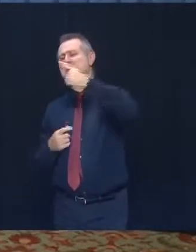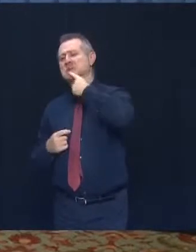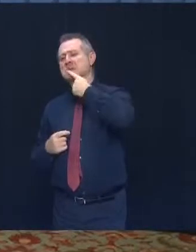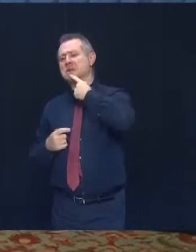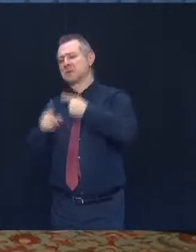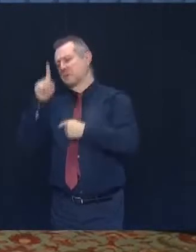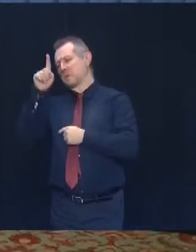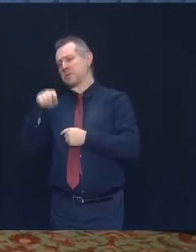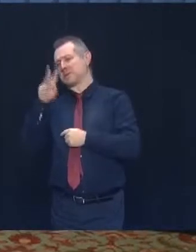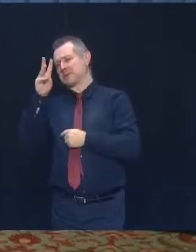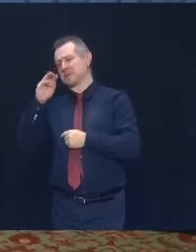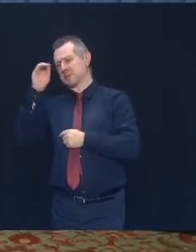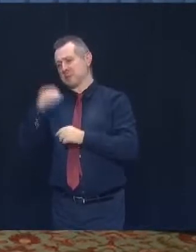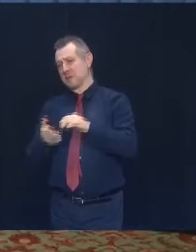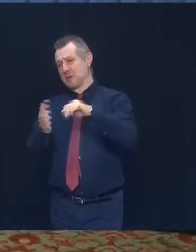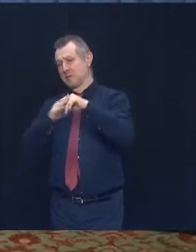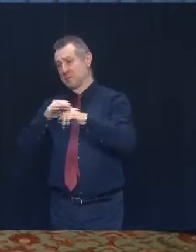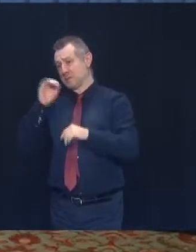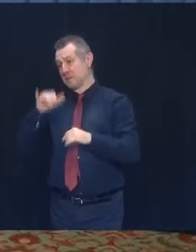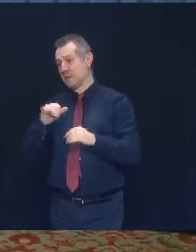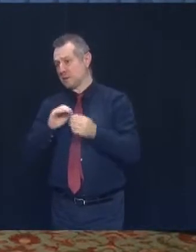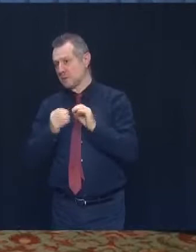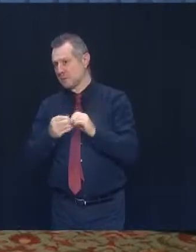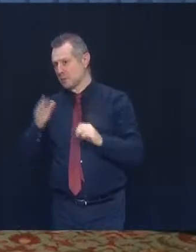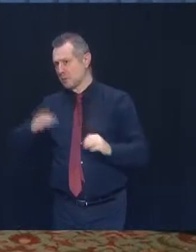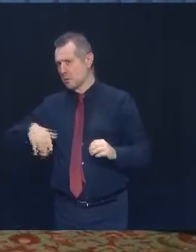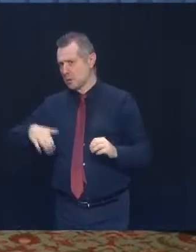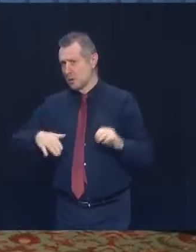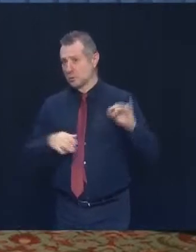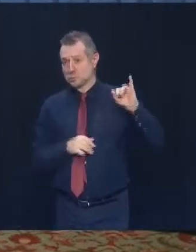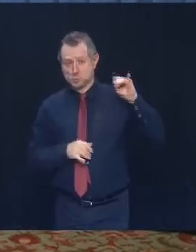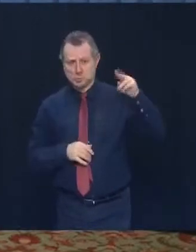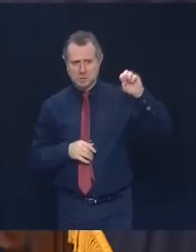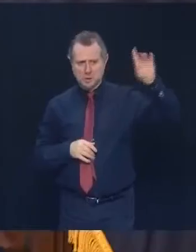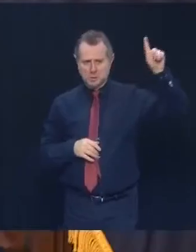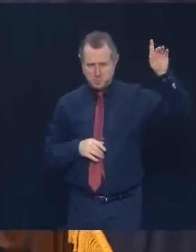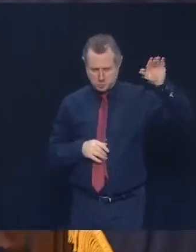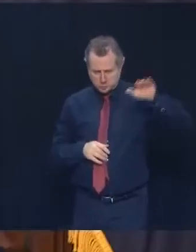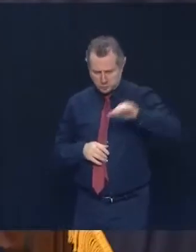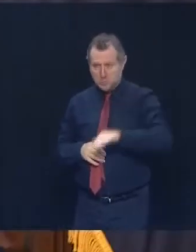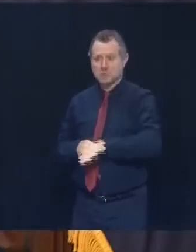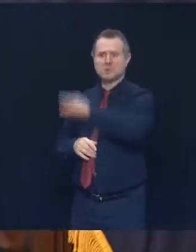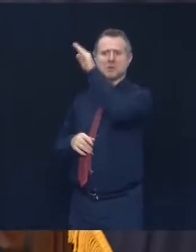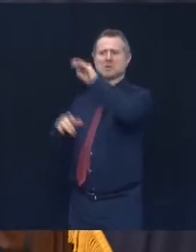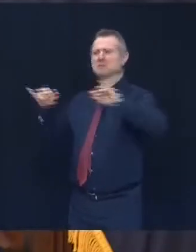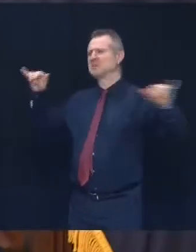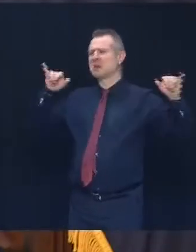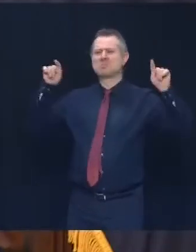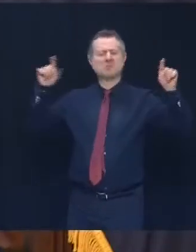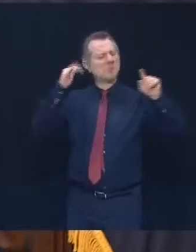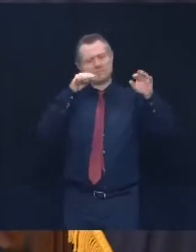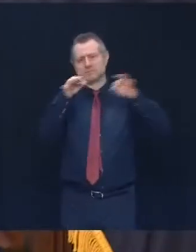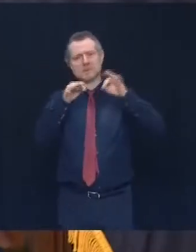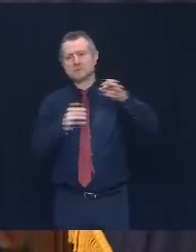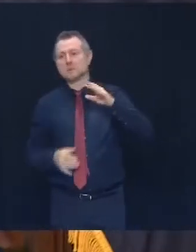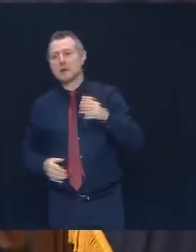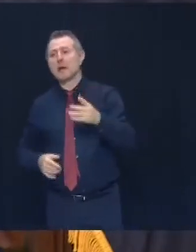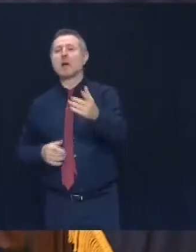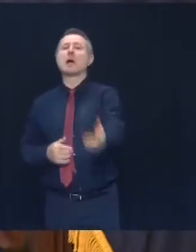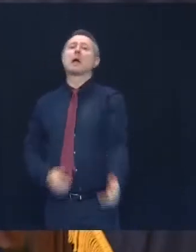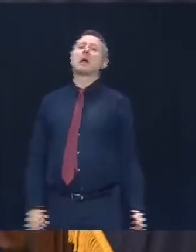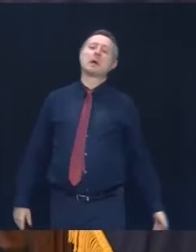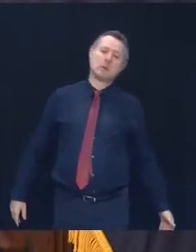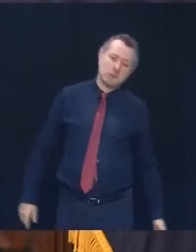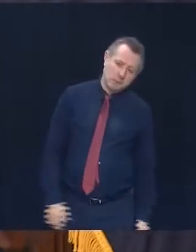1.6%. Again, a number we haven't seen since June. Well, the numbers overall